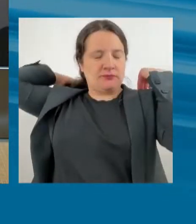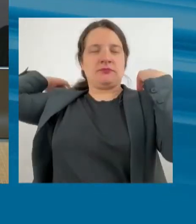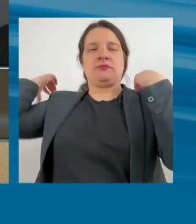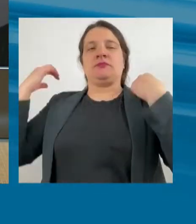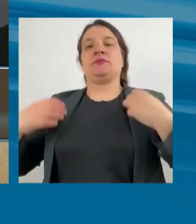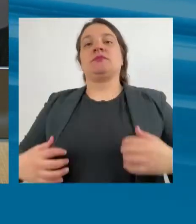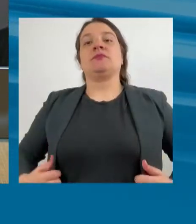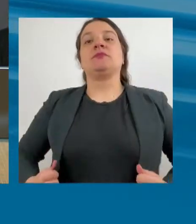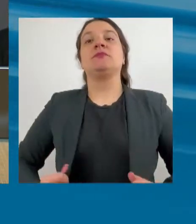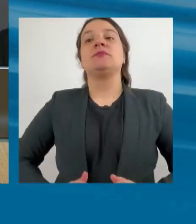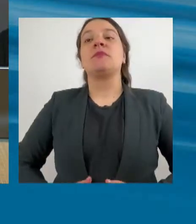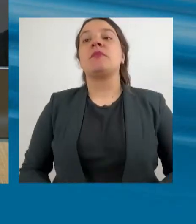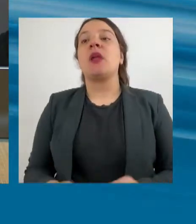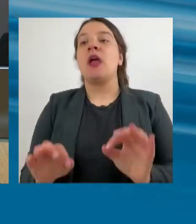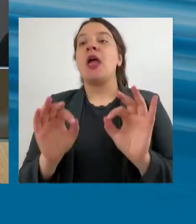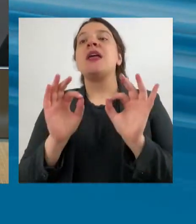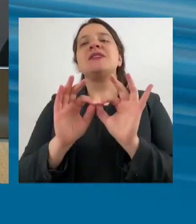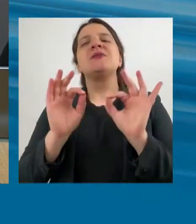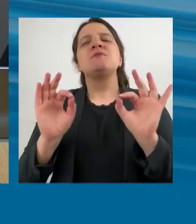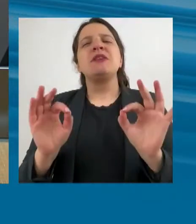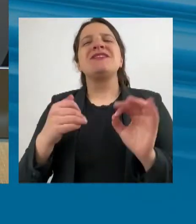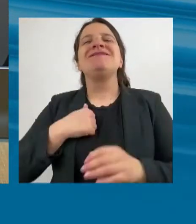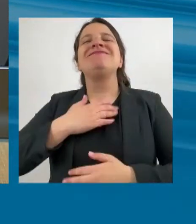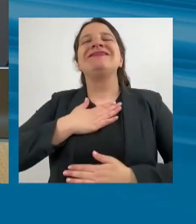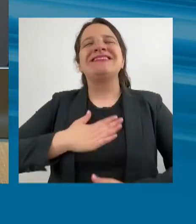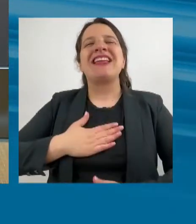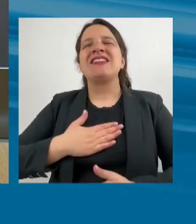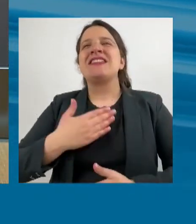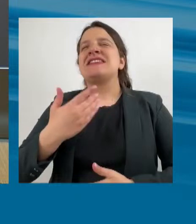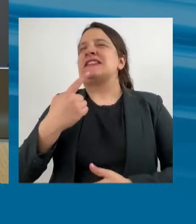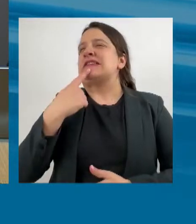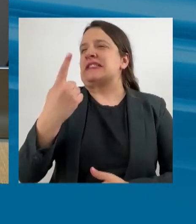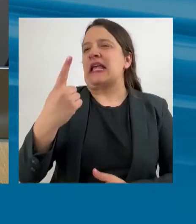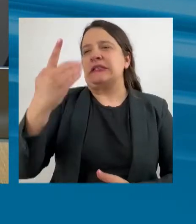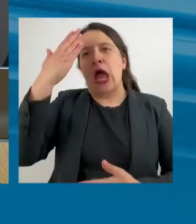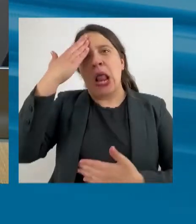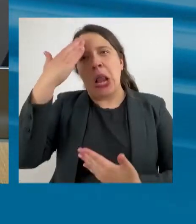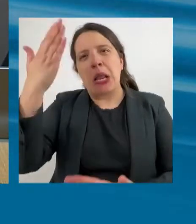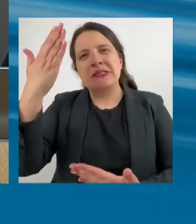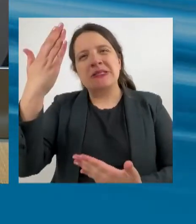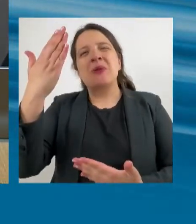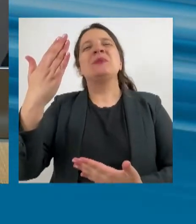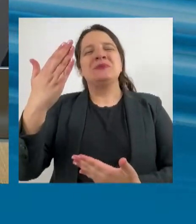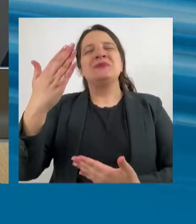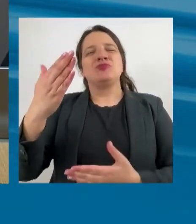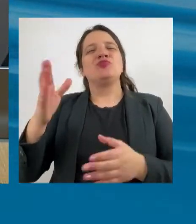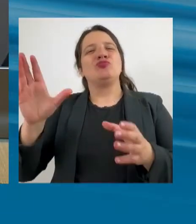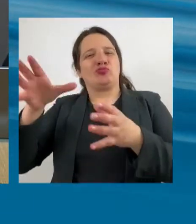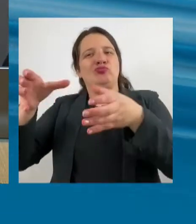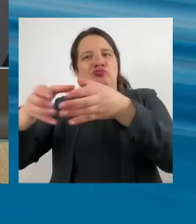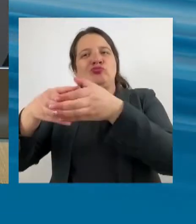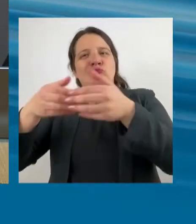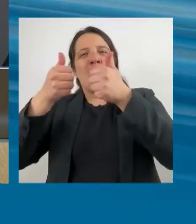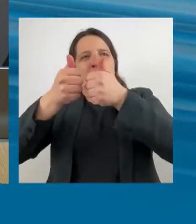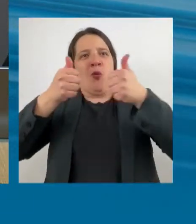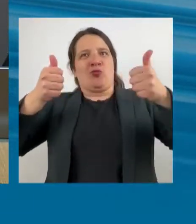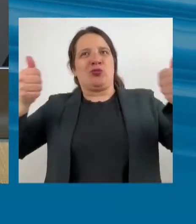very beginning. So leadership is going to be a big part of it. And, I've seen as well, if you